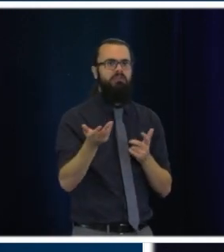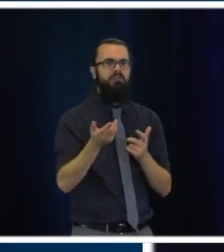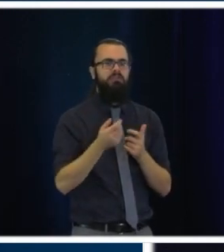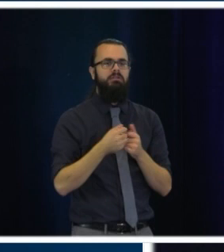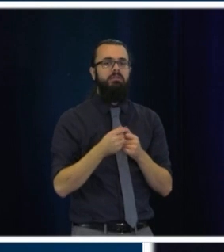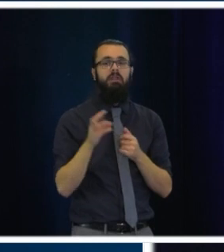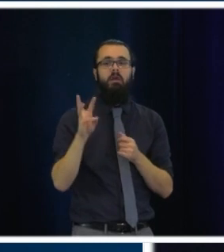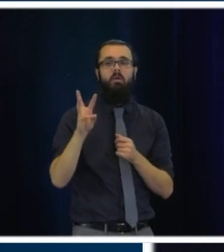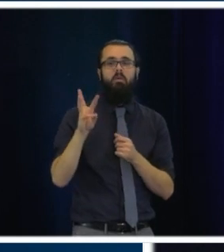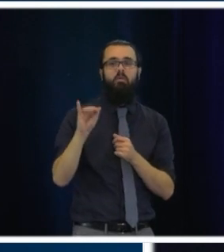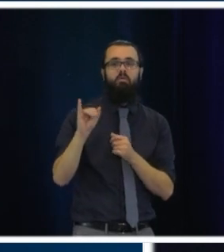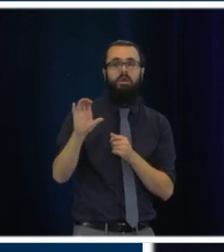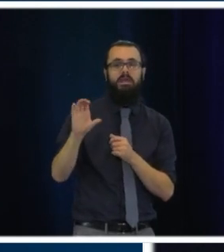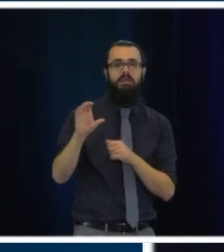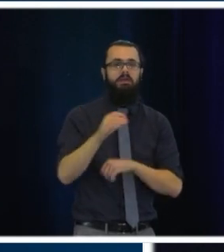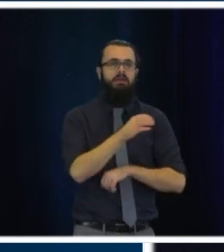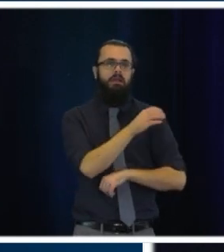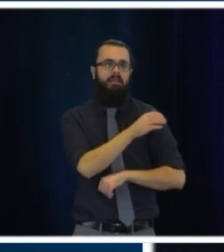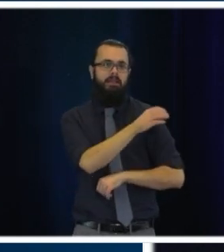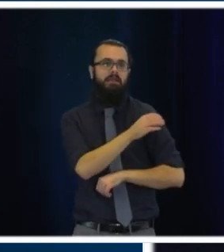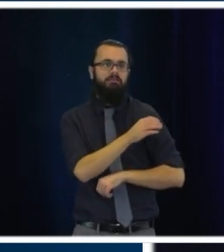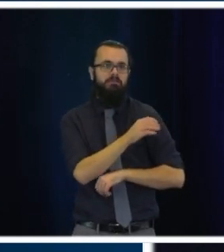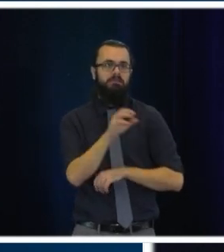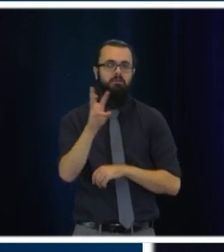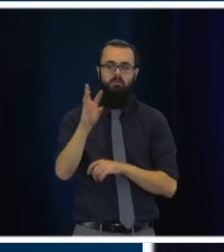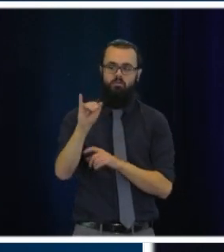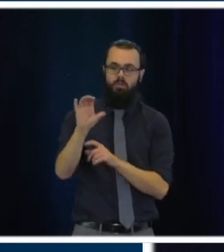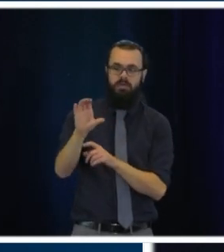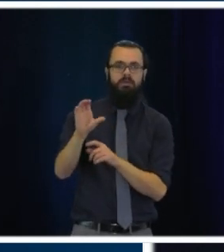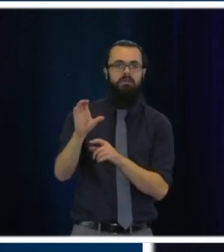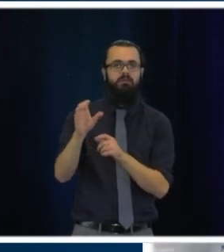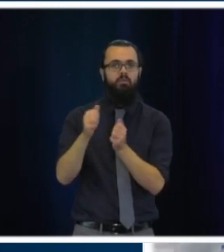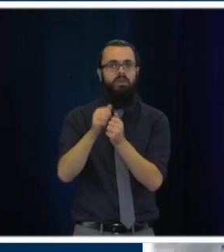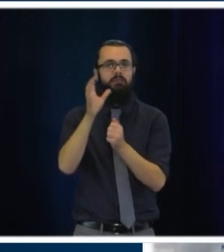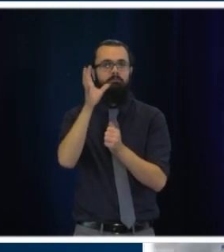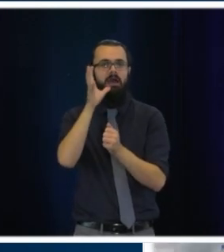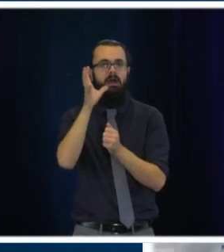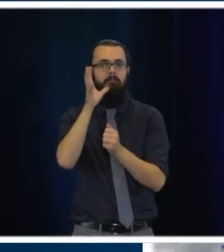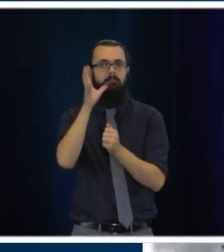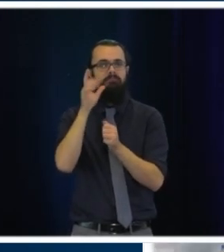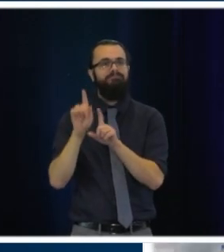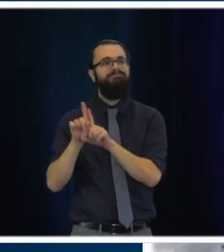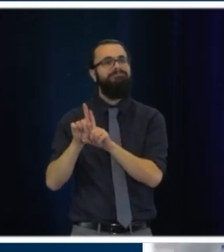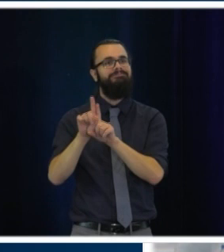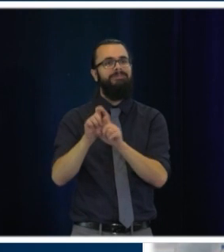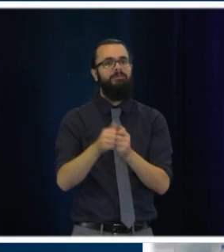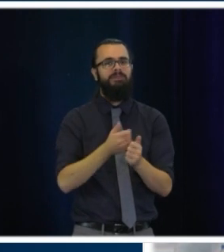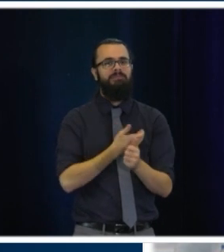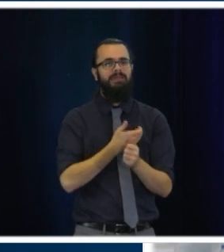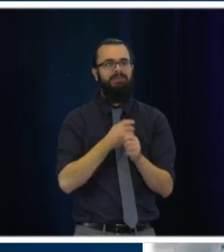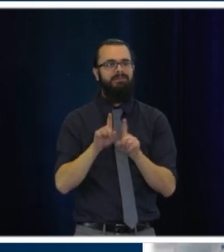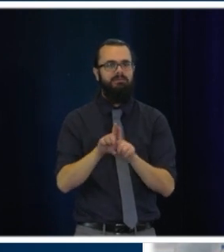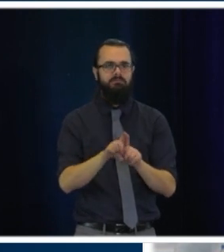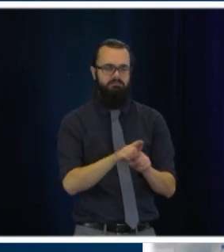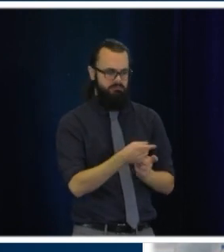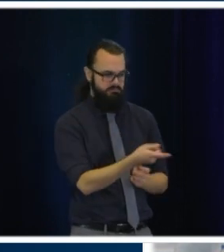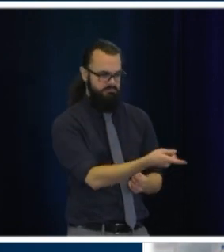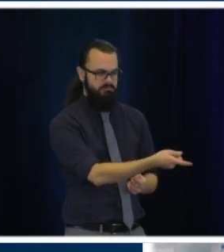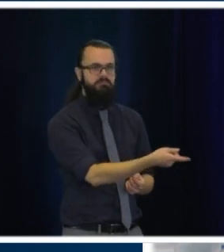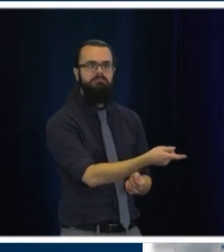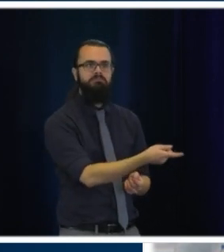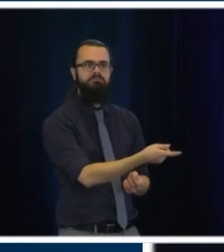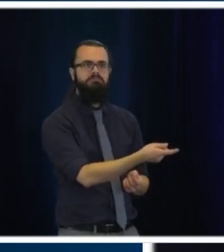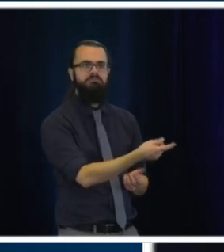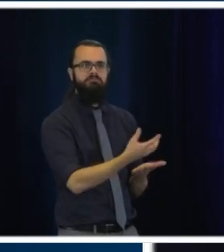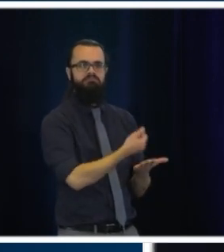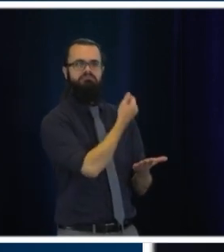have babies that come to our WIC clinics with their moms. Let's test them there. We're also going to do more education and outreach, because we need more